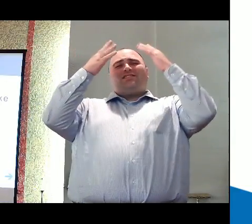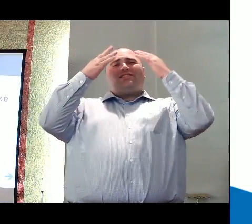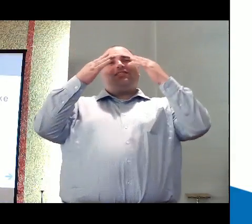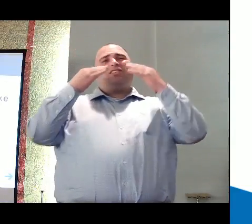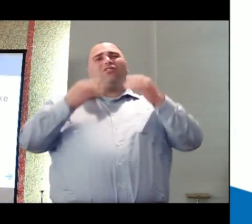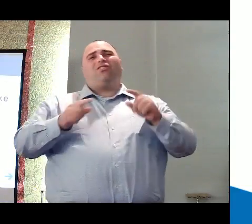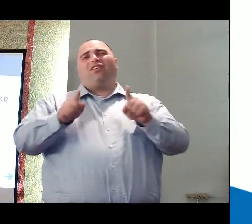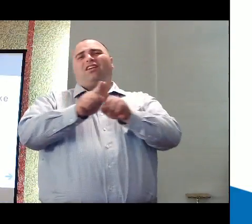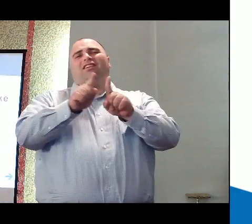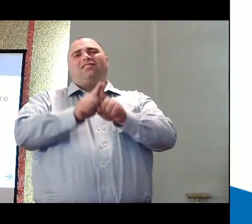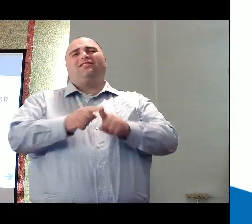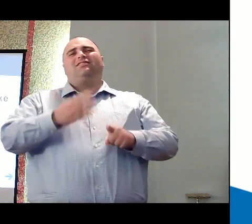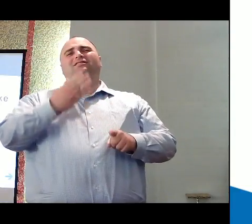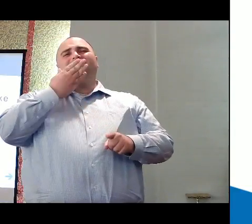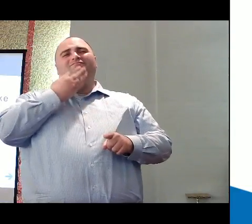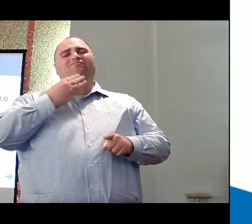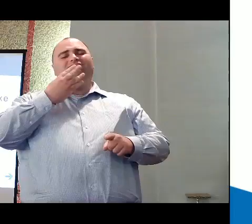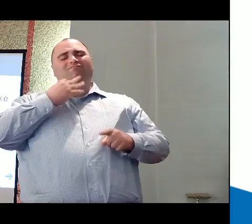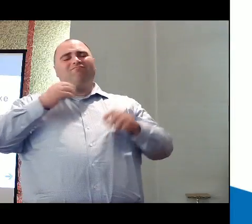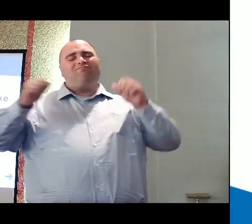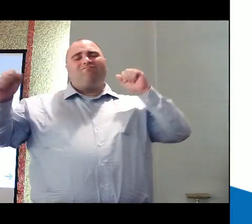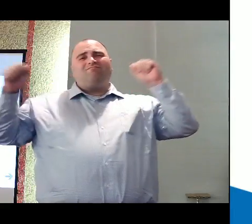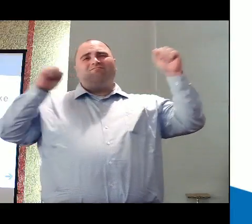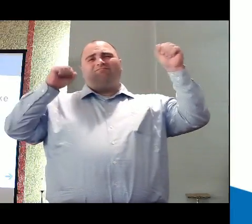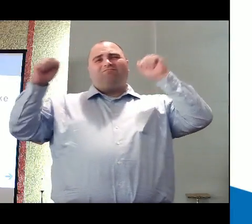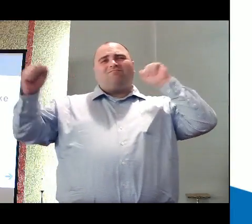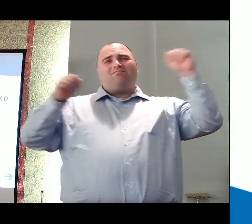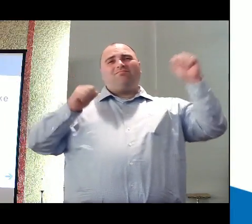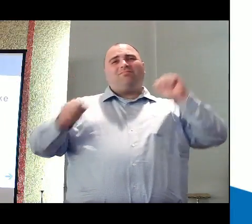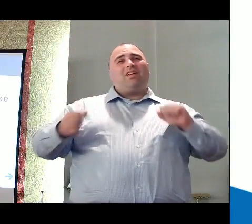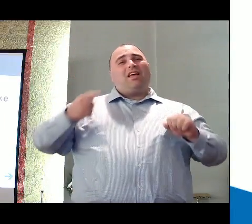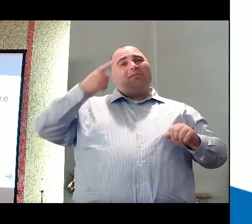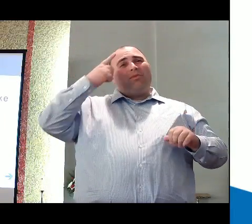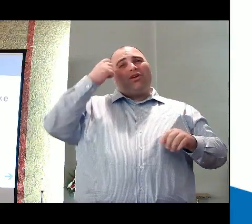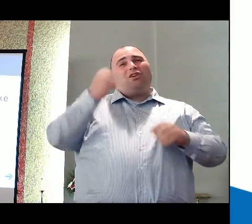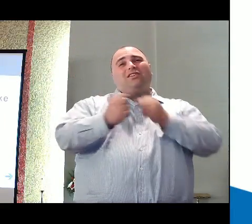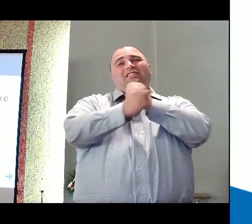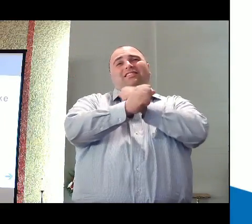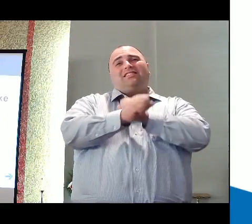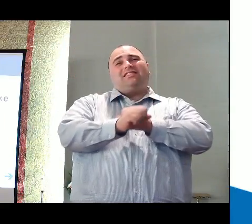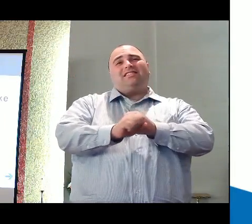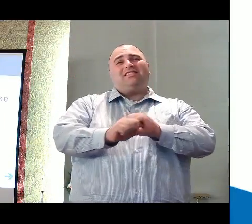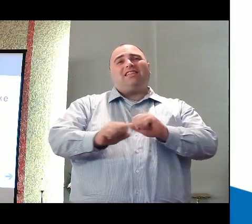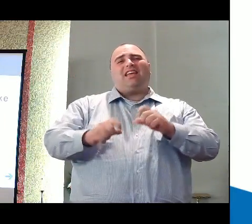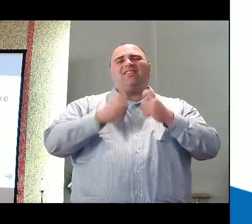that saved a wretch like me.